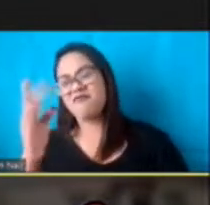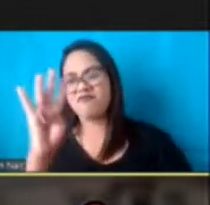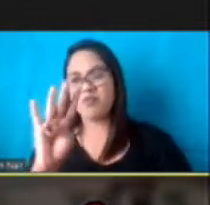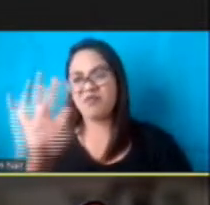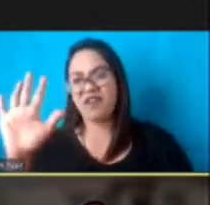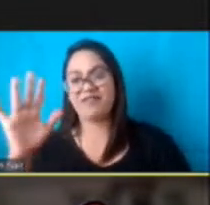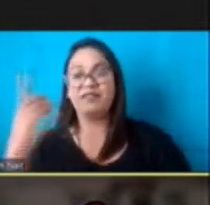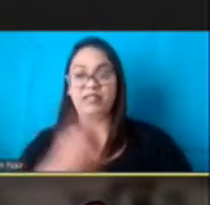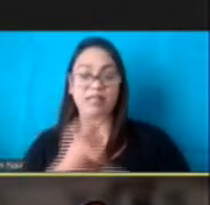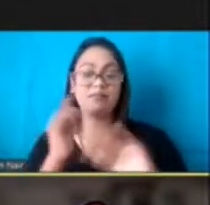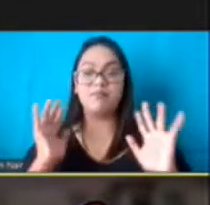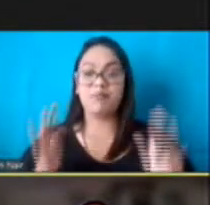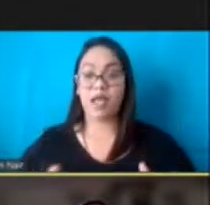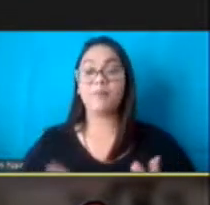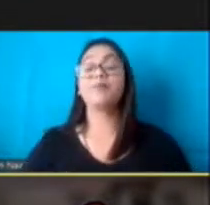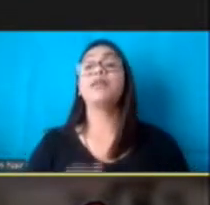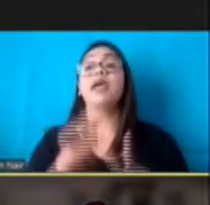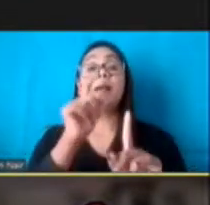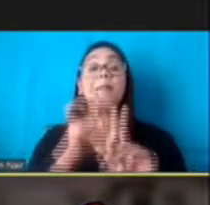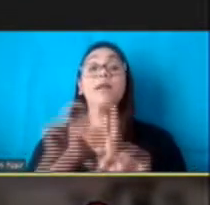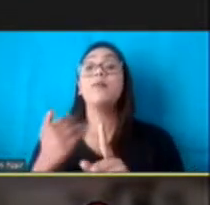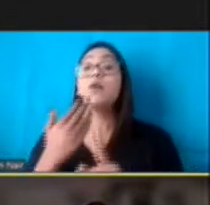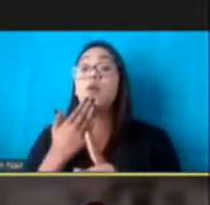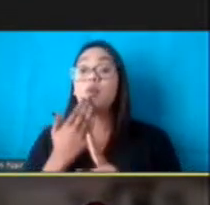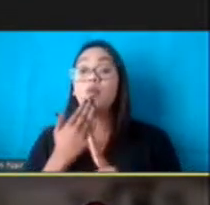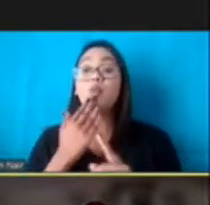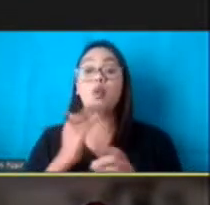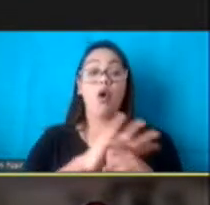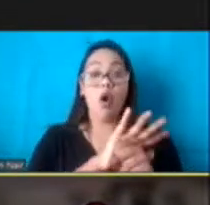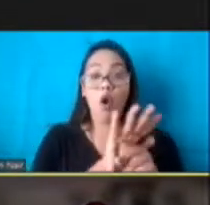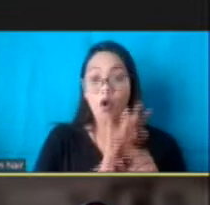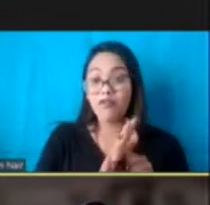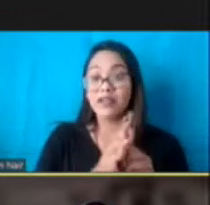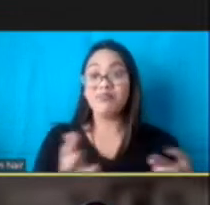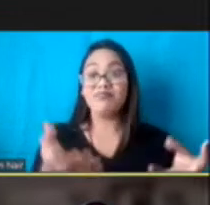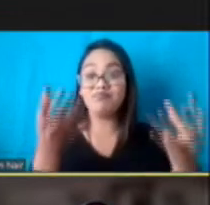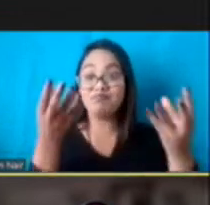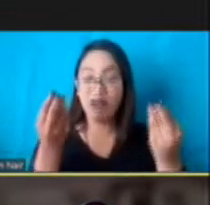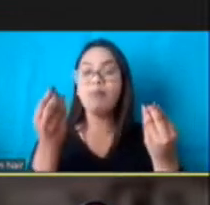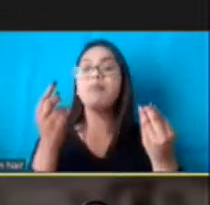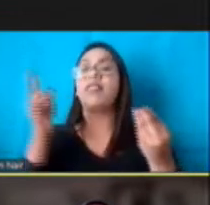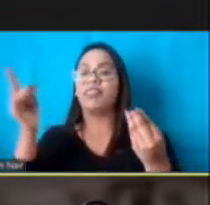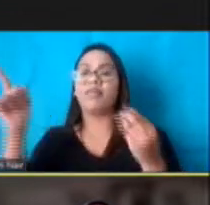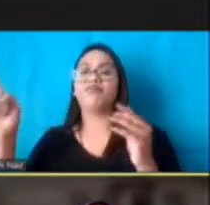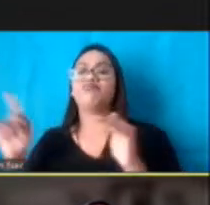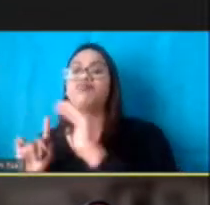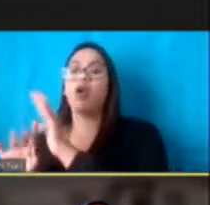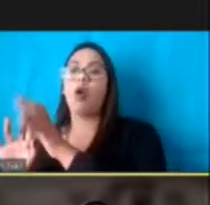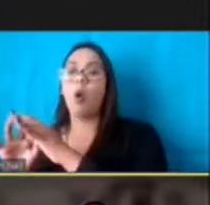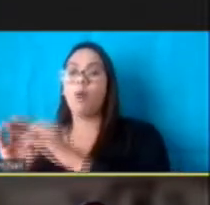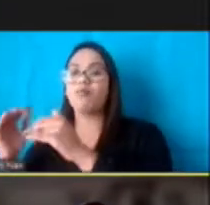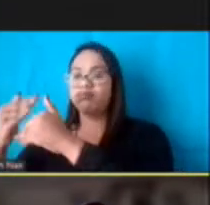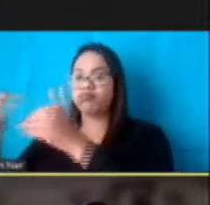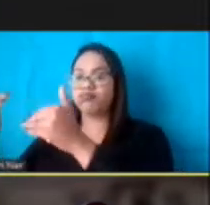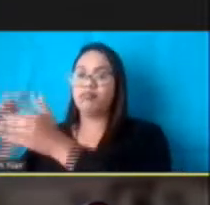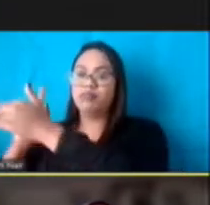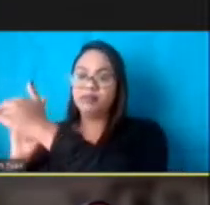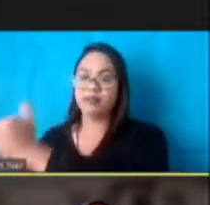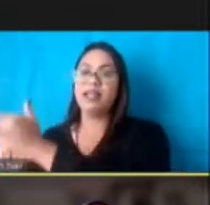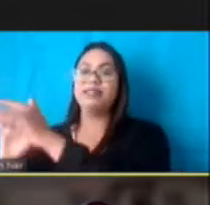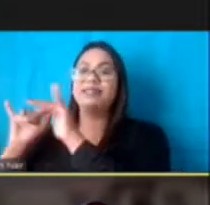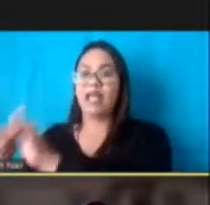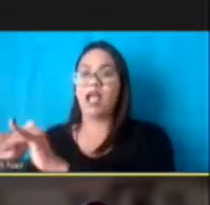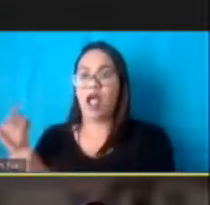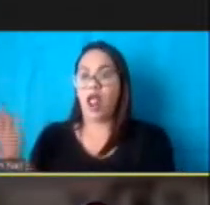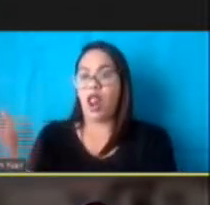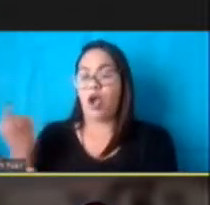and they need to isolate and quarantine. So that also produces a strain on hospital capacity. The trend in increased admissions in